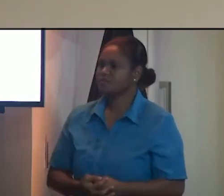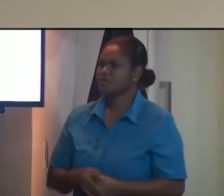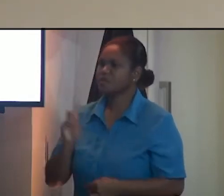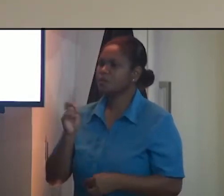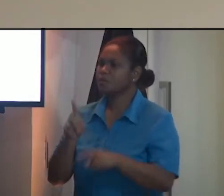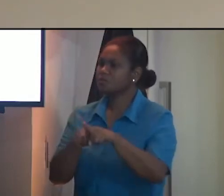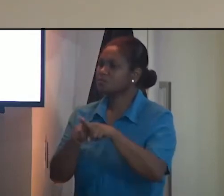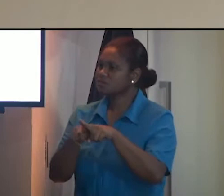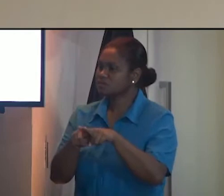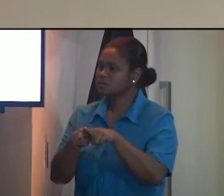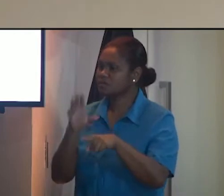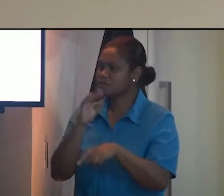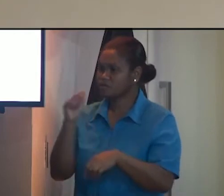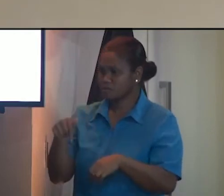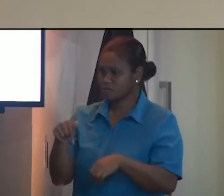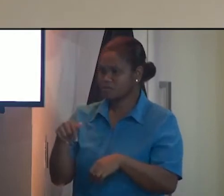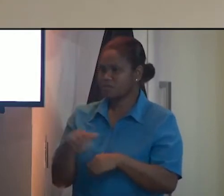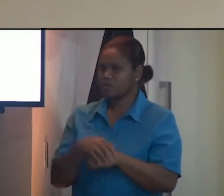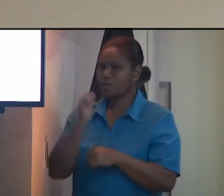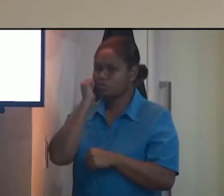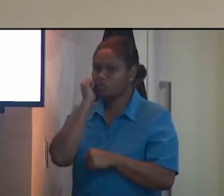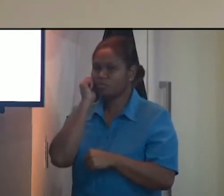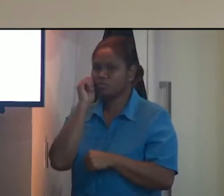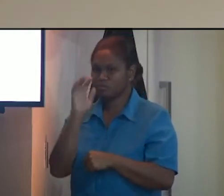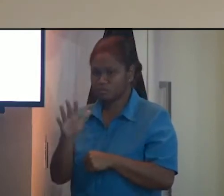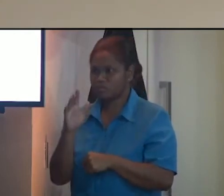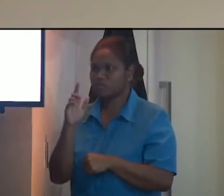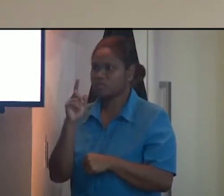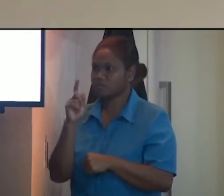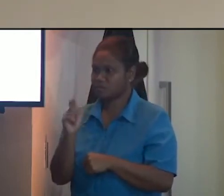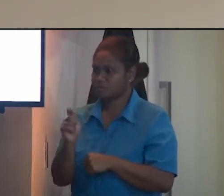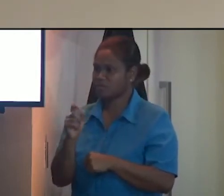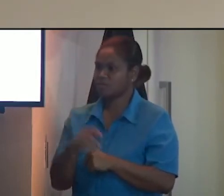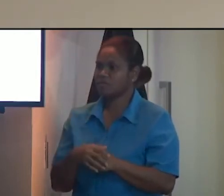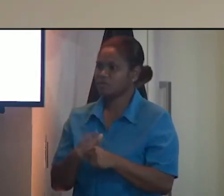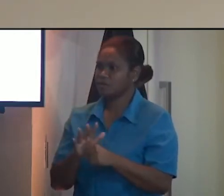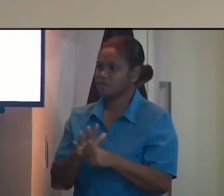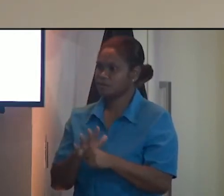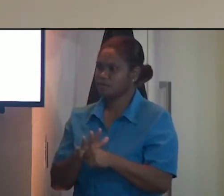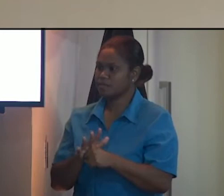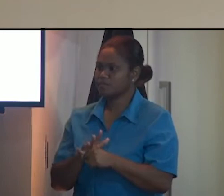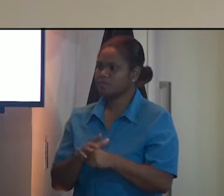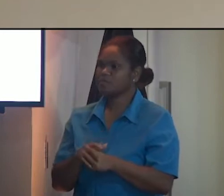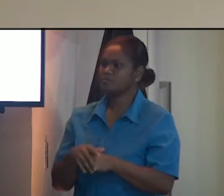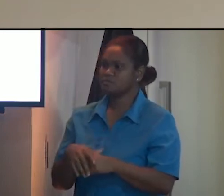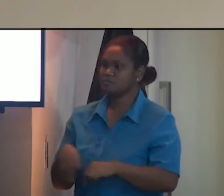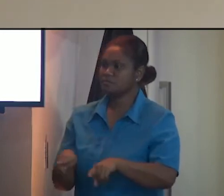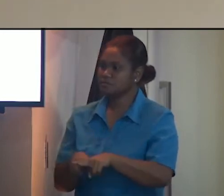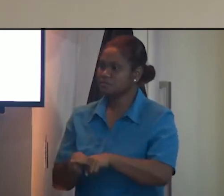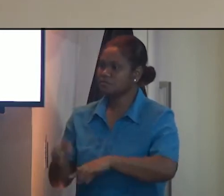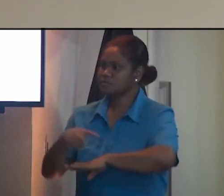this. So not far from here, we know that Bougainville has also implemented temporary special measures or quota system, where